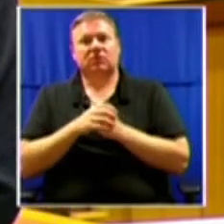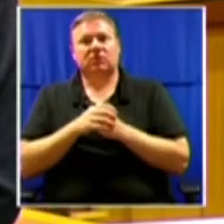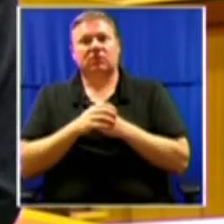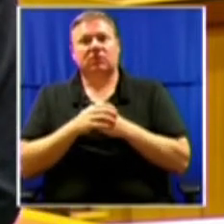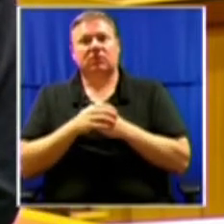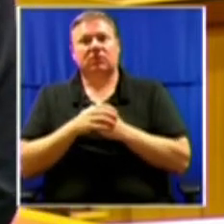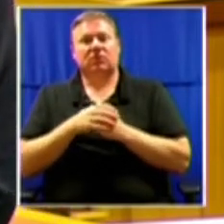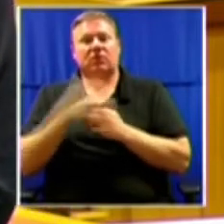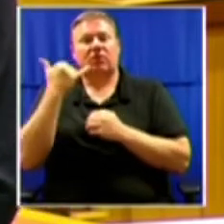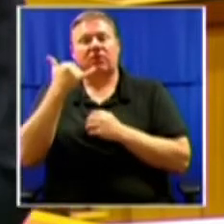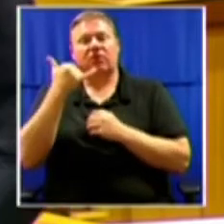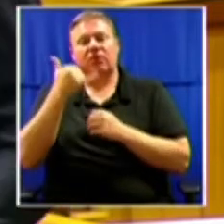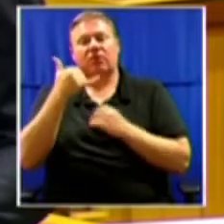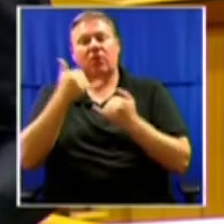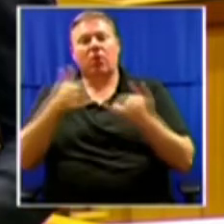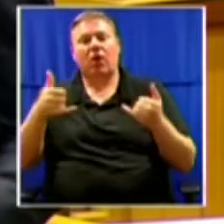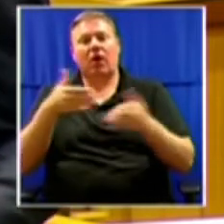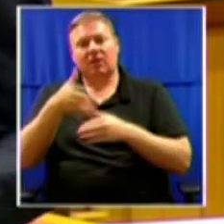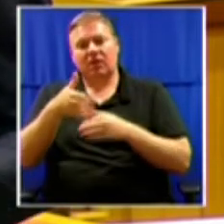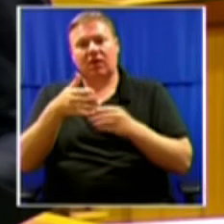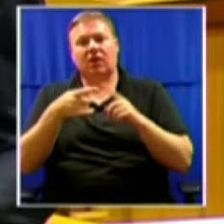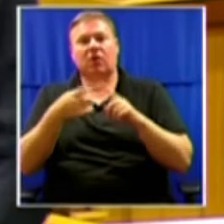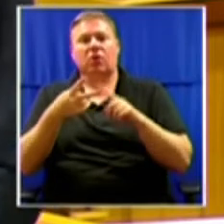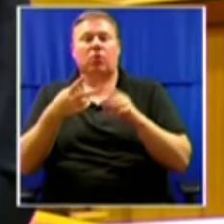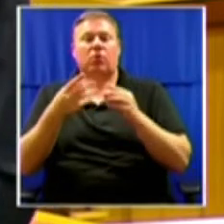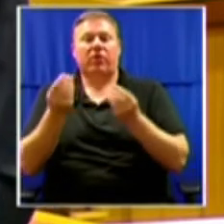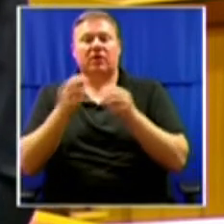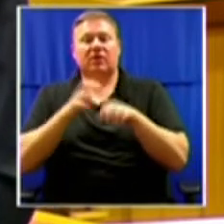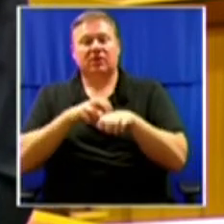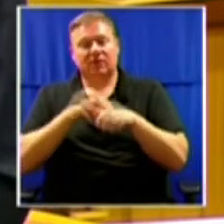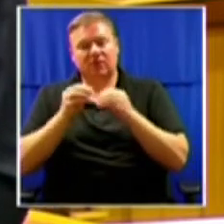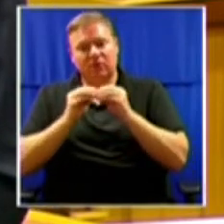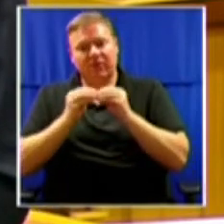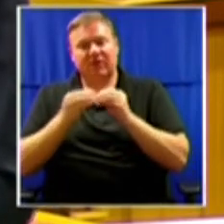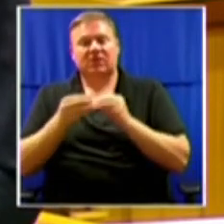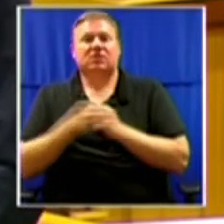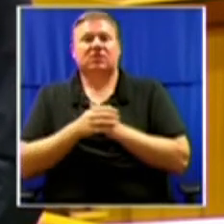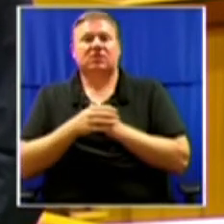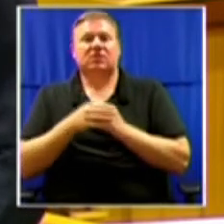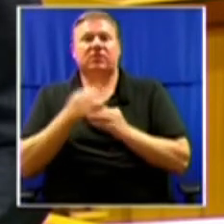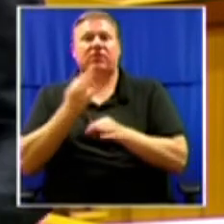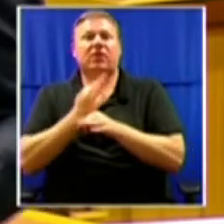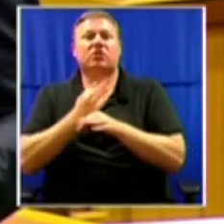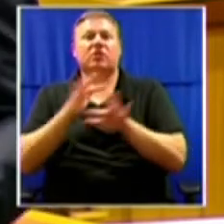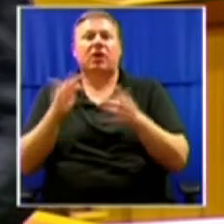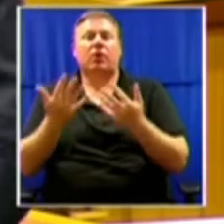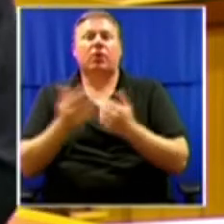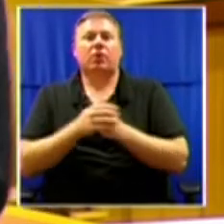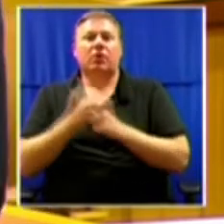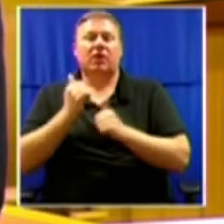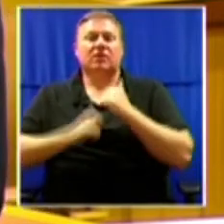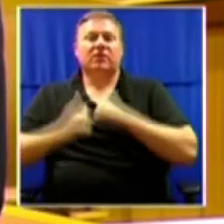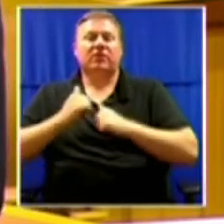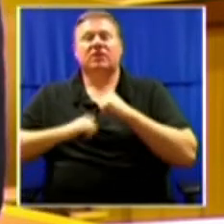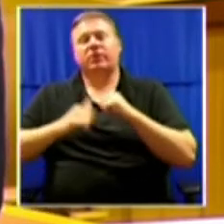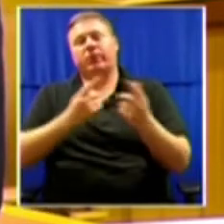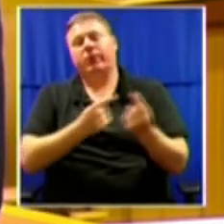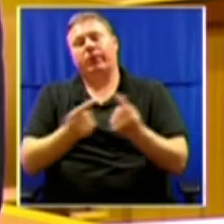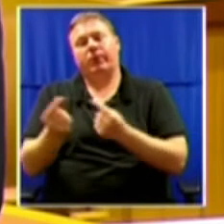any lines that might still be fixed, will it still function, and all those kind of activities. Because